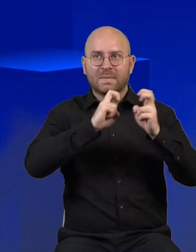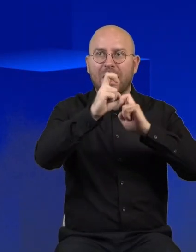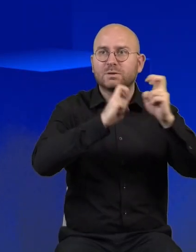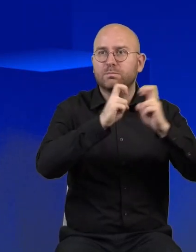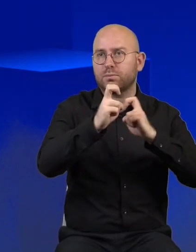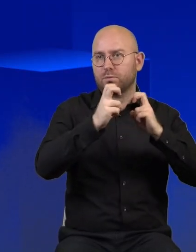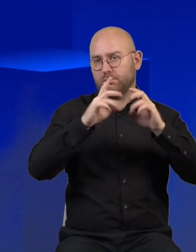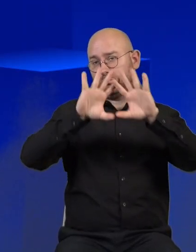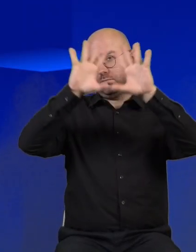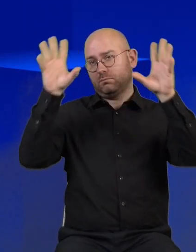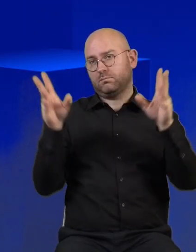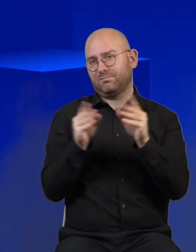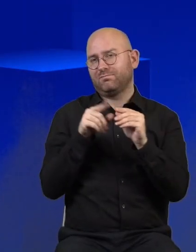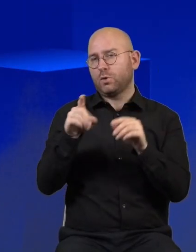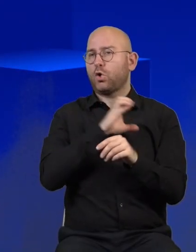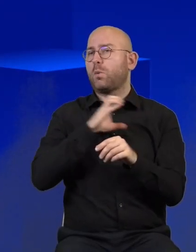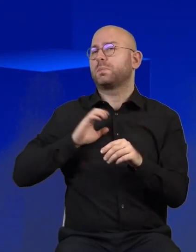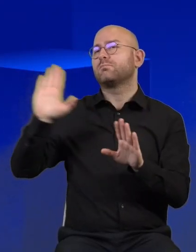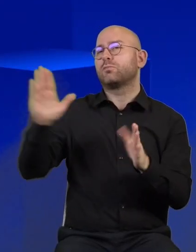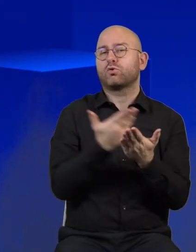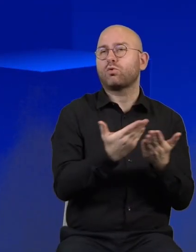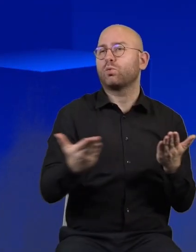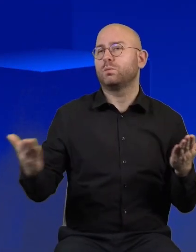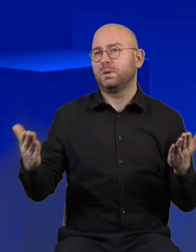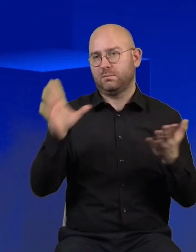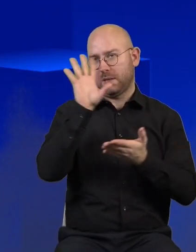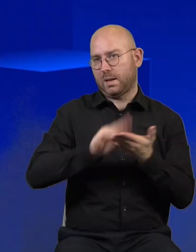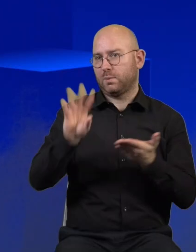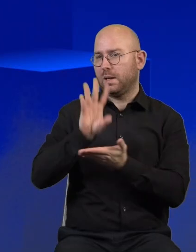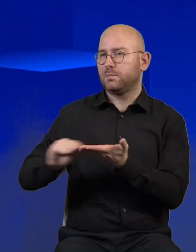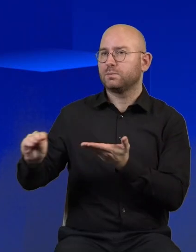We are importer, of course, these vehicles, and